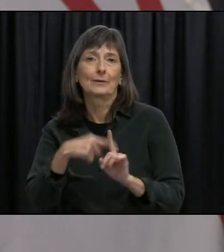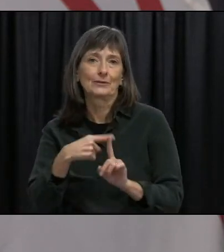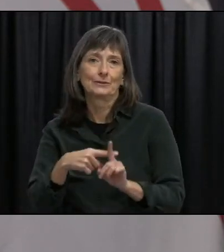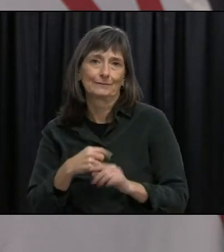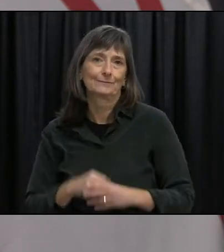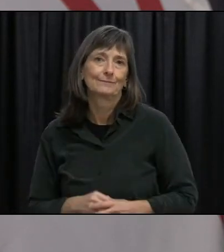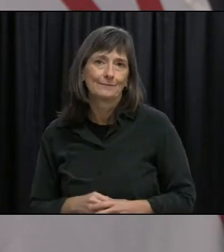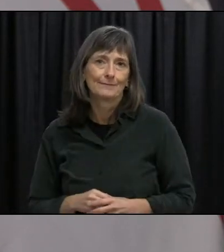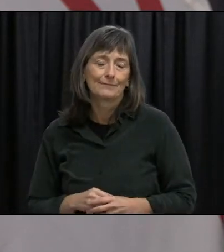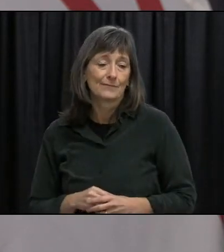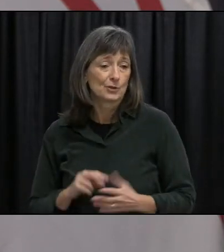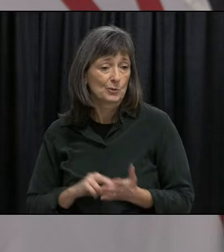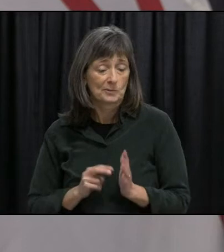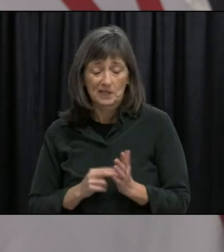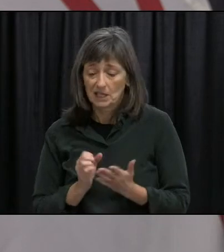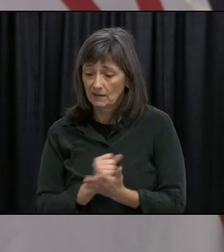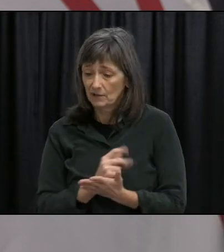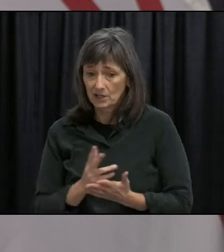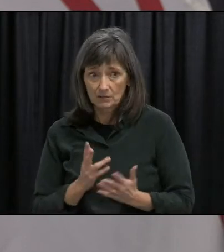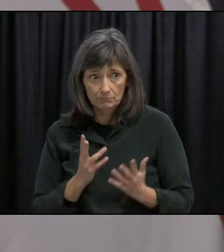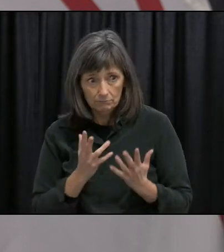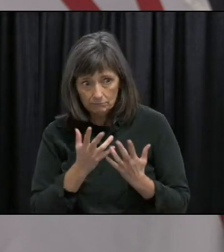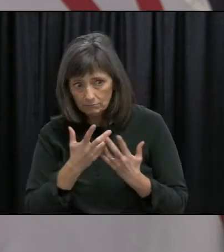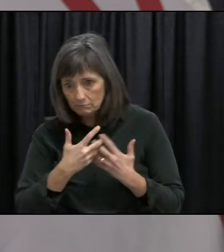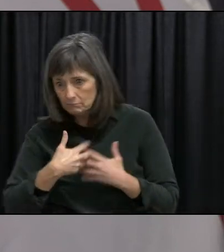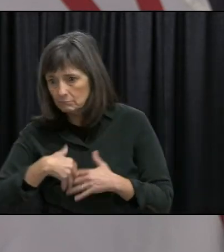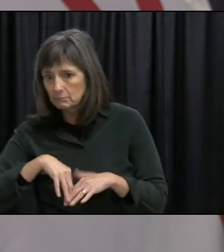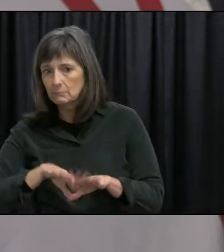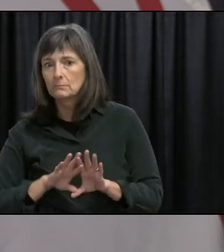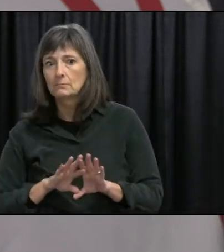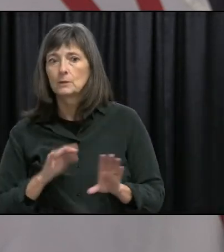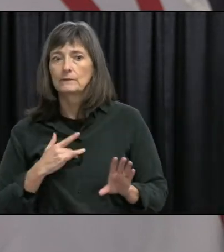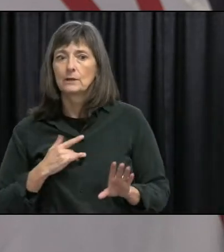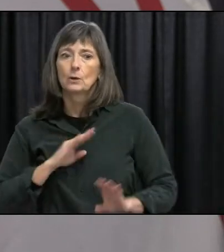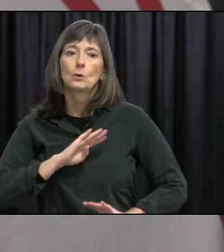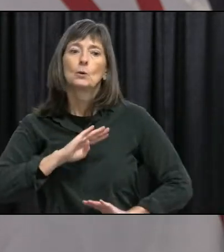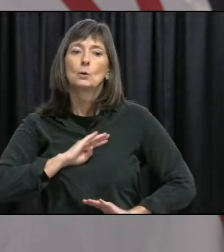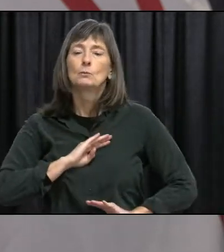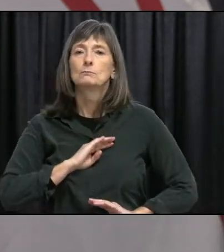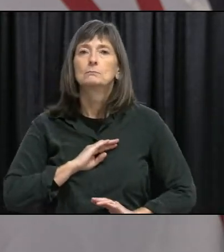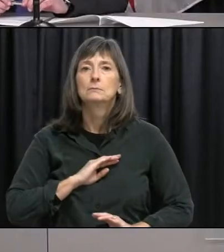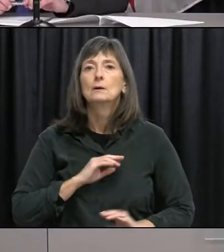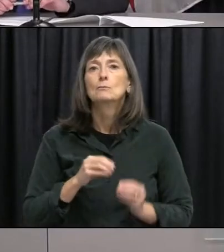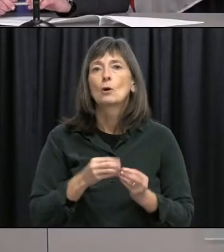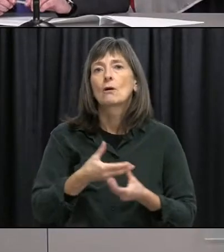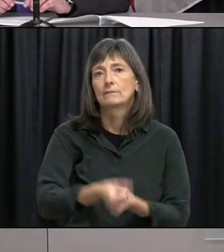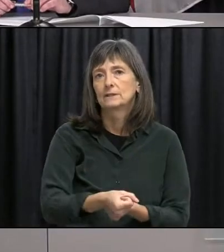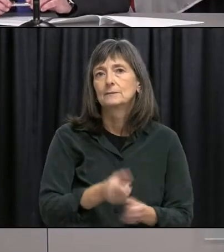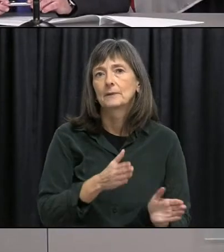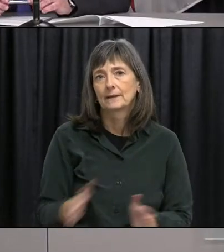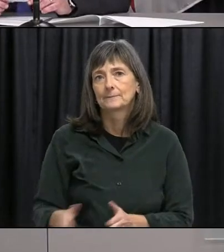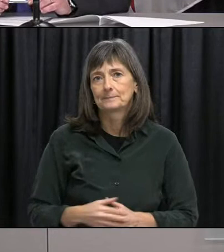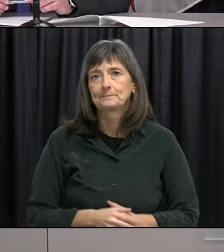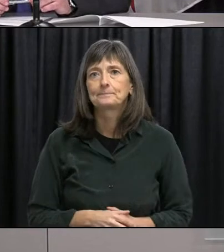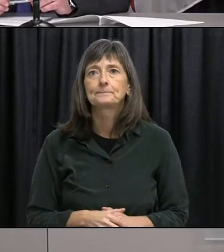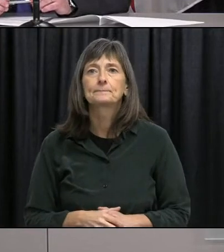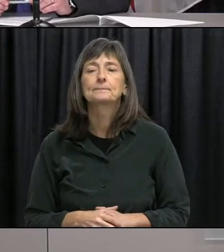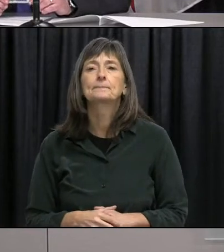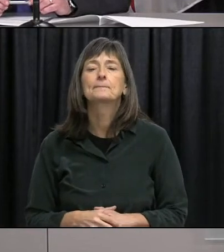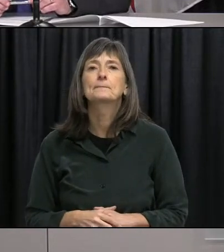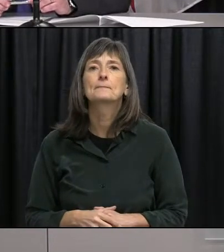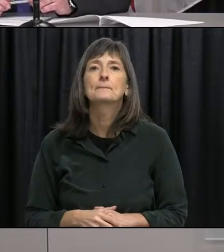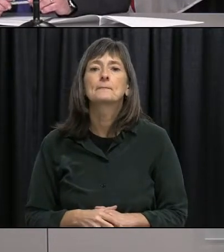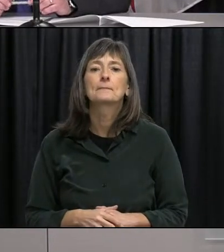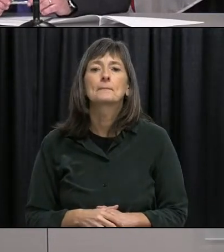that everything that's in place works as well as we anticipate it should. Mr. Stack? Thank you, Minister.